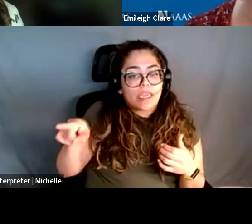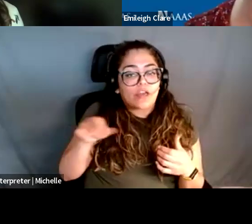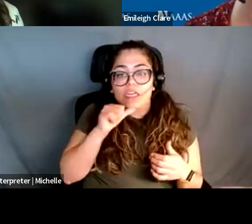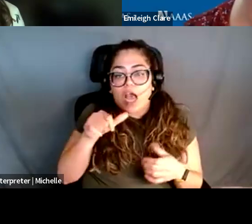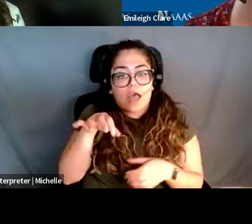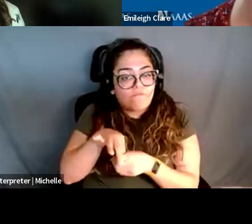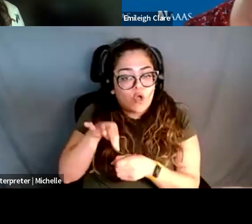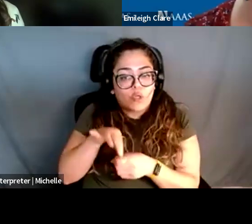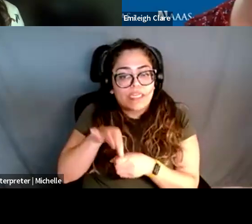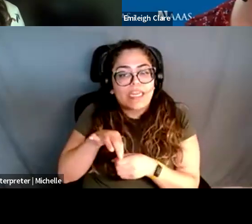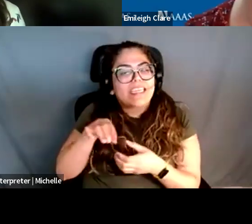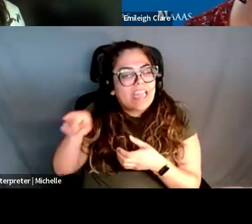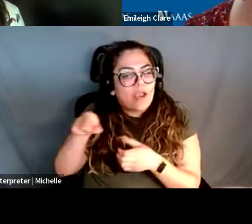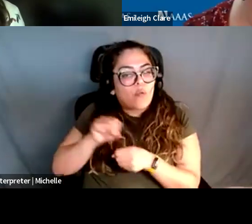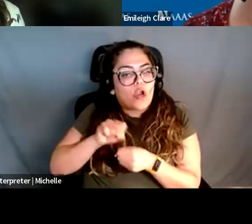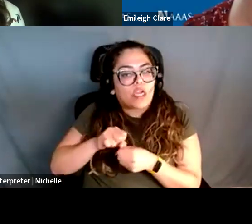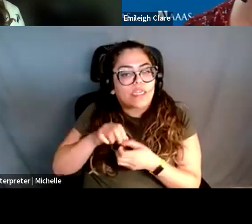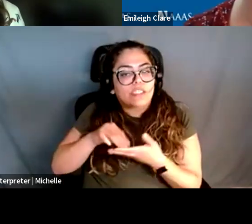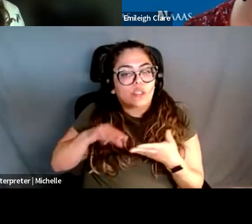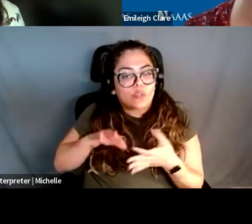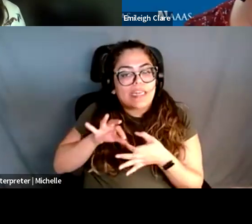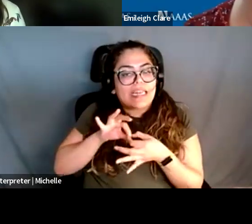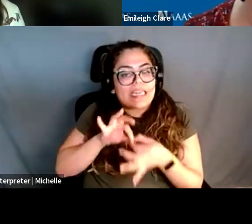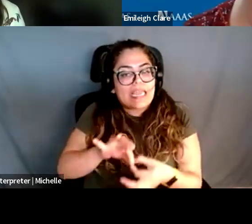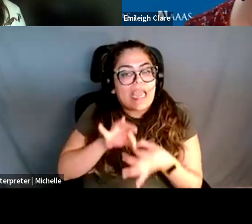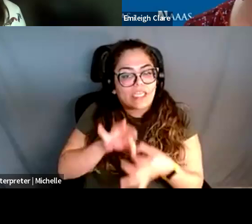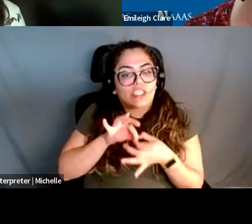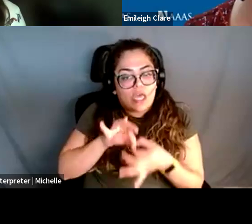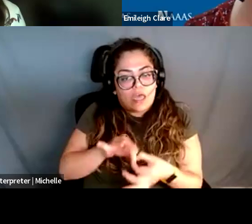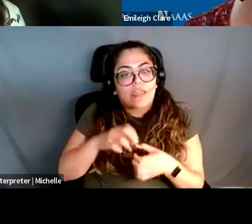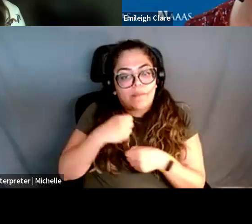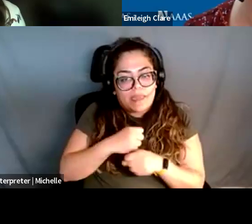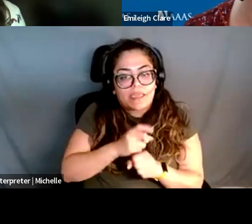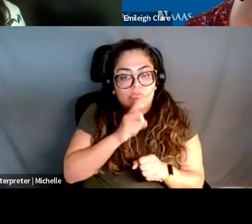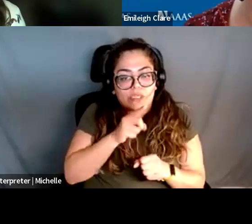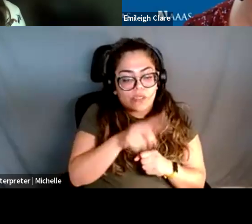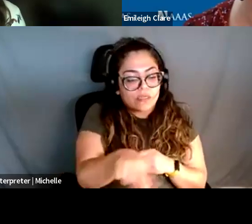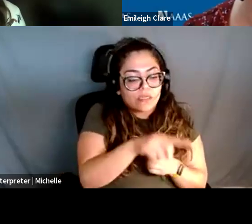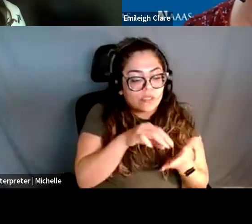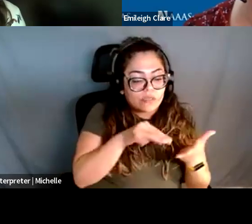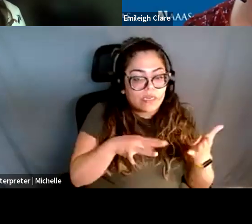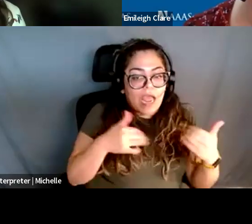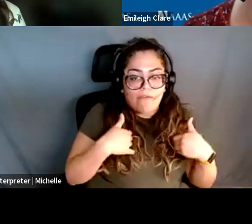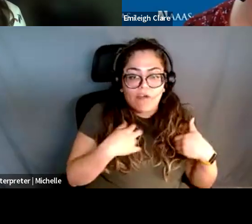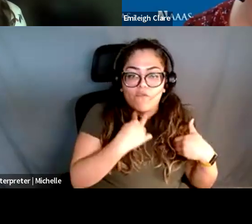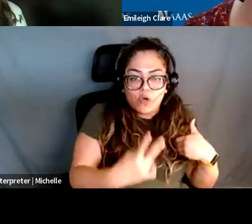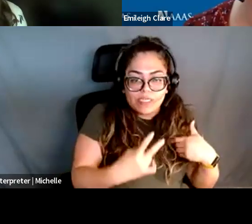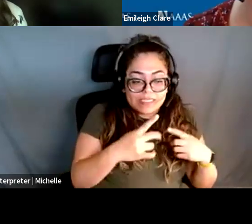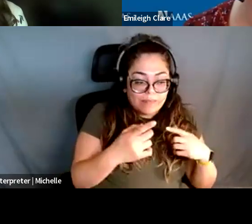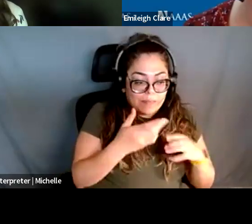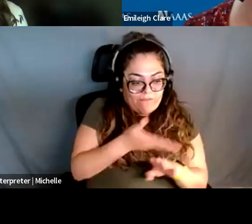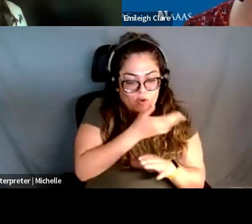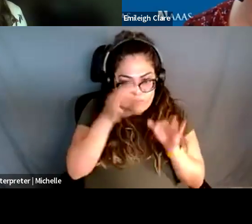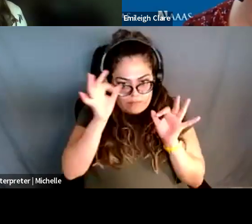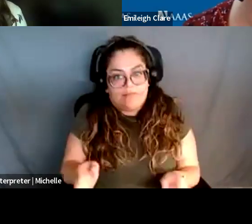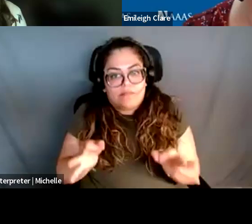student liaison to our council for a year to make sure that students have a voice as well when those decisions are made. And